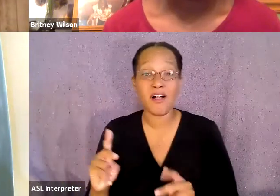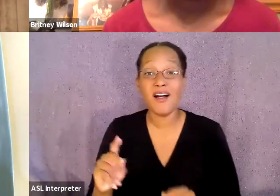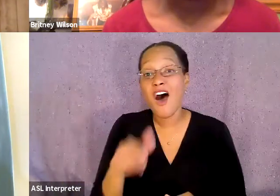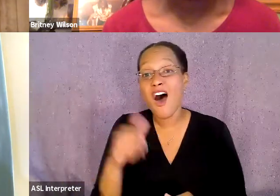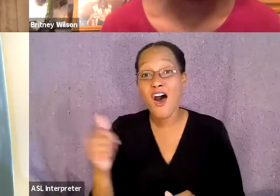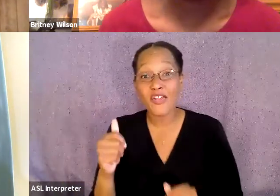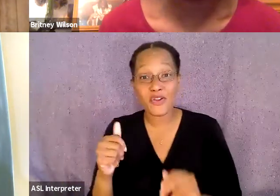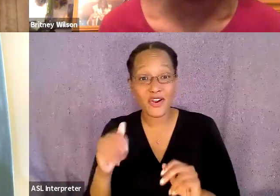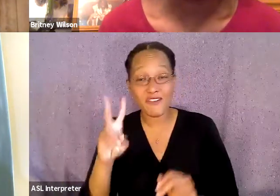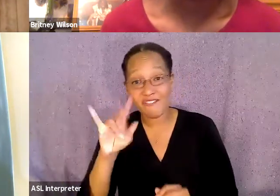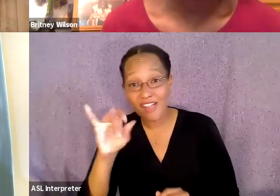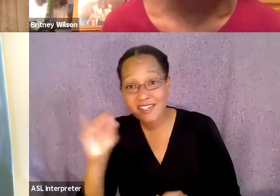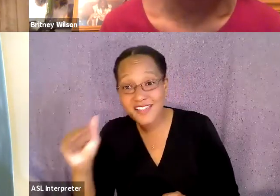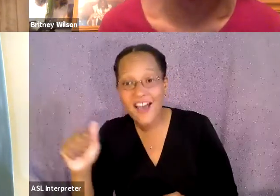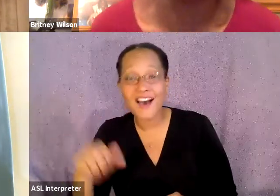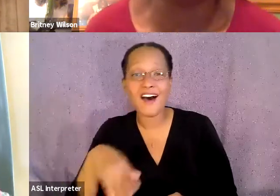Wow.